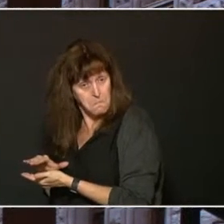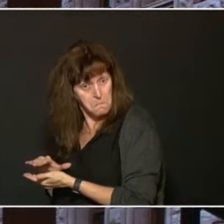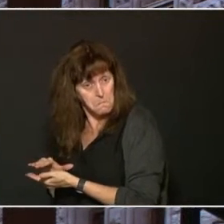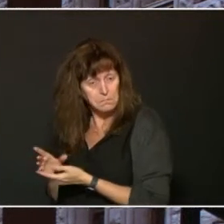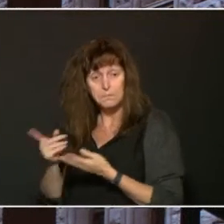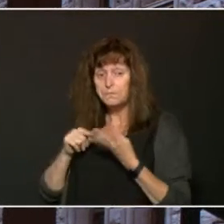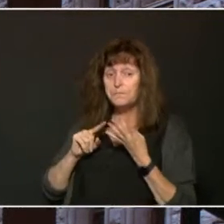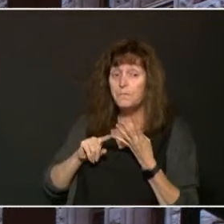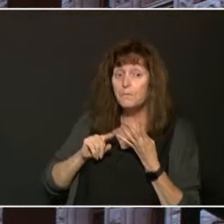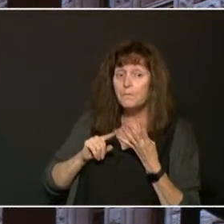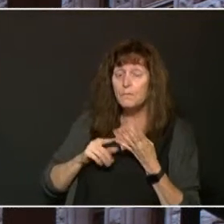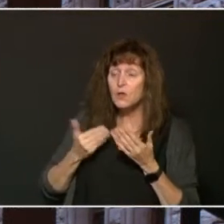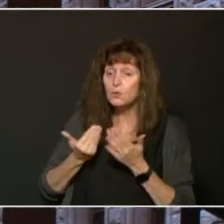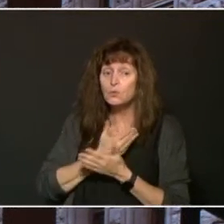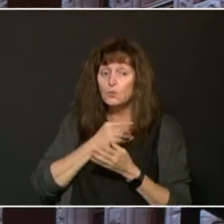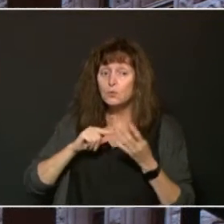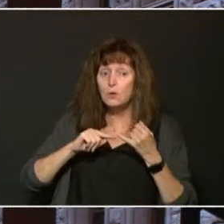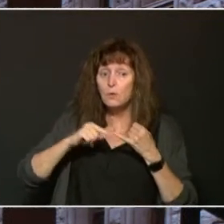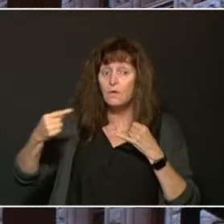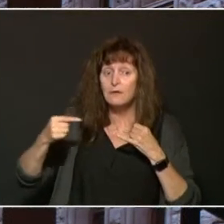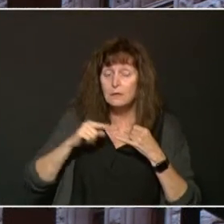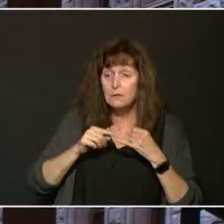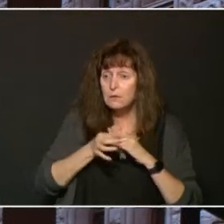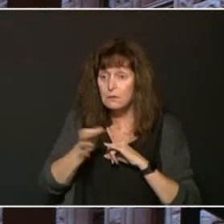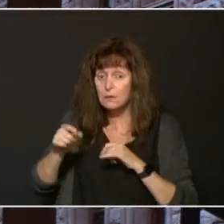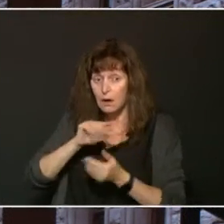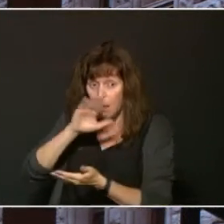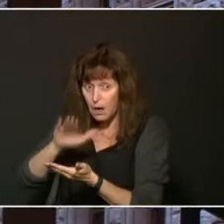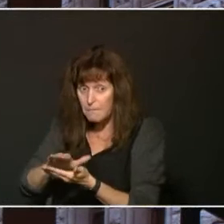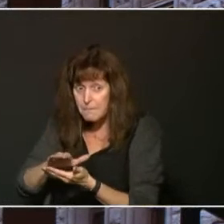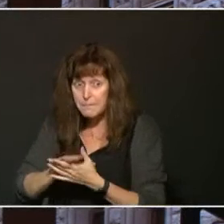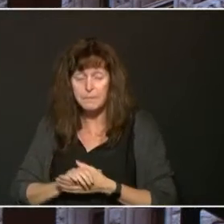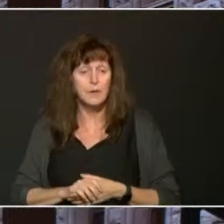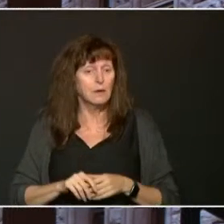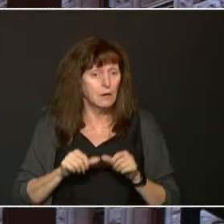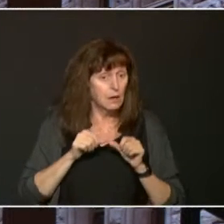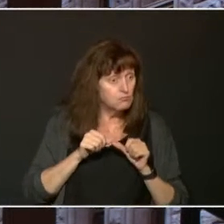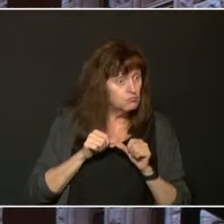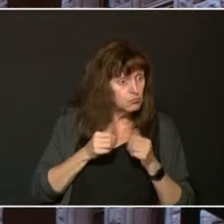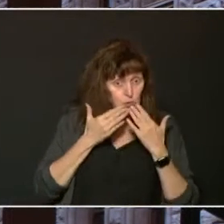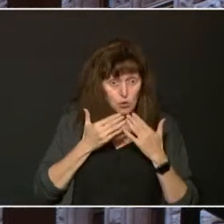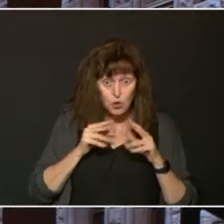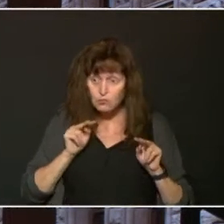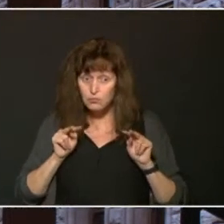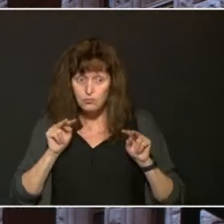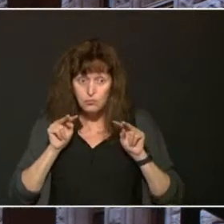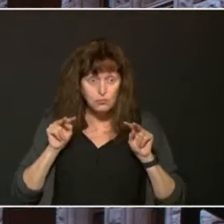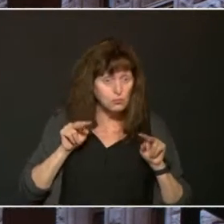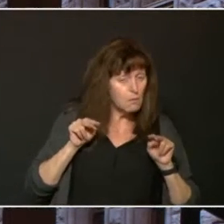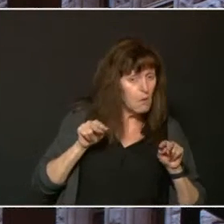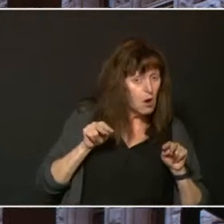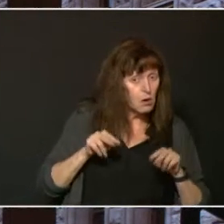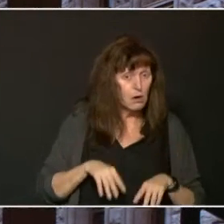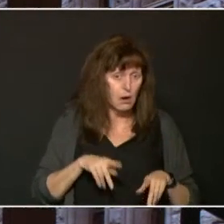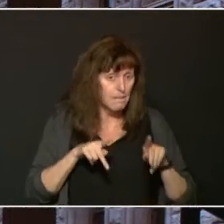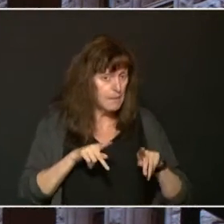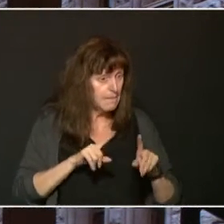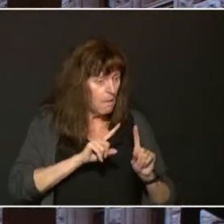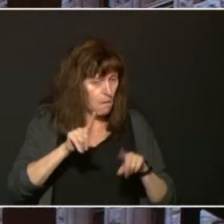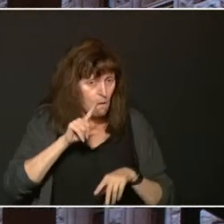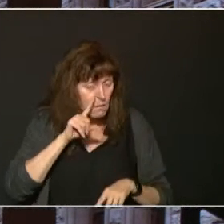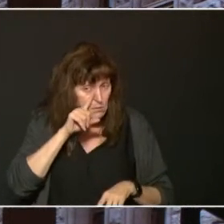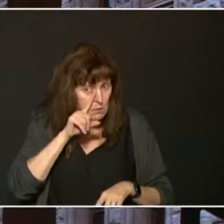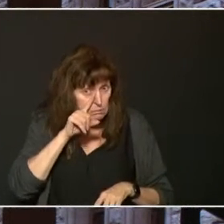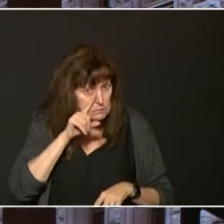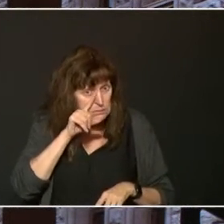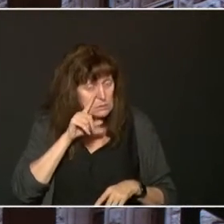new cases, ongoing good surveillance that tells us that many people are getting tested, and of those tests, very few are